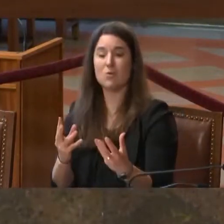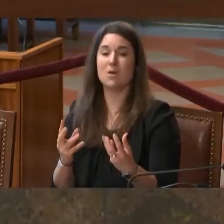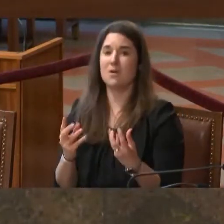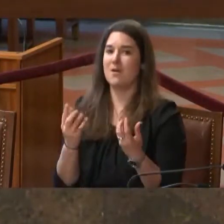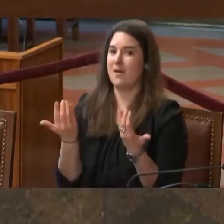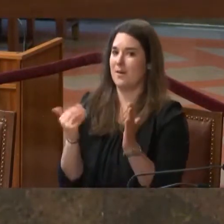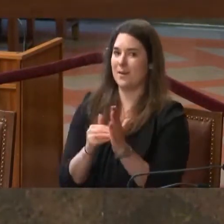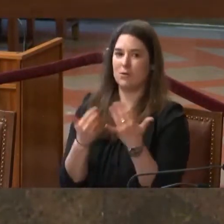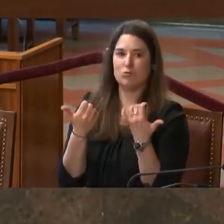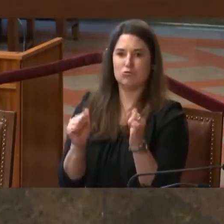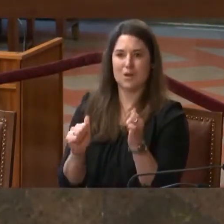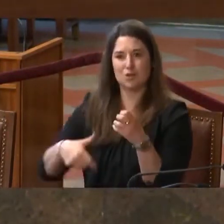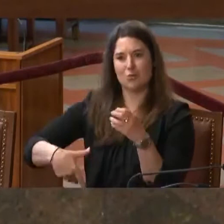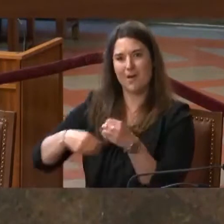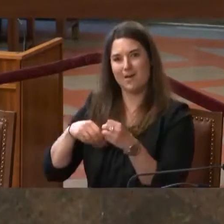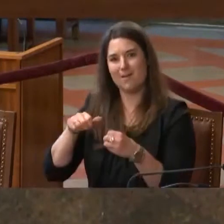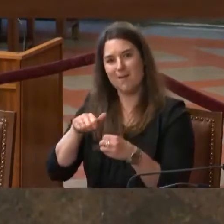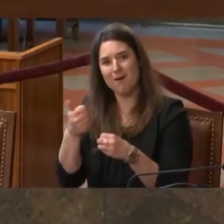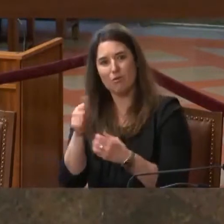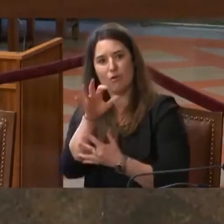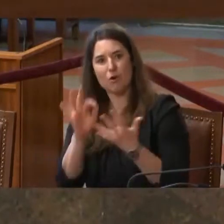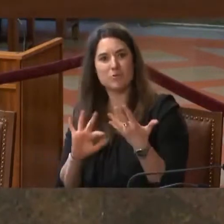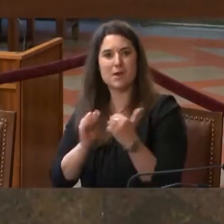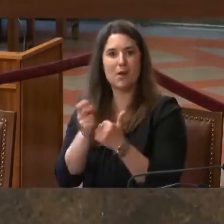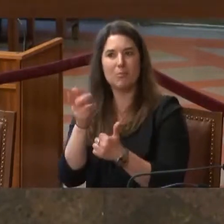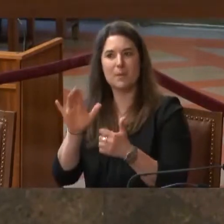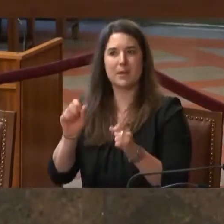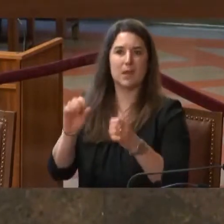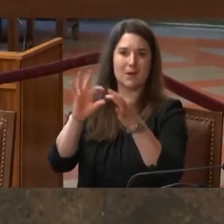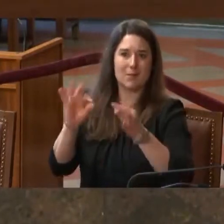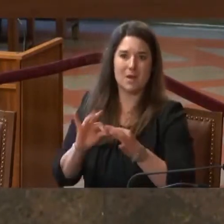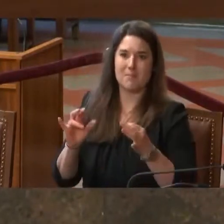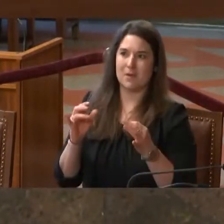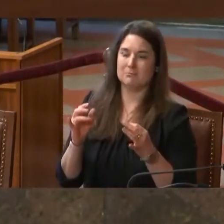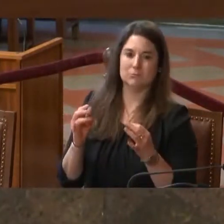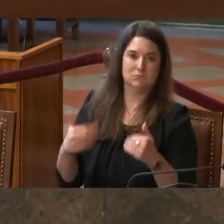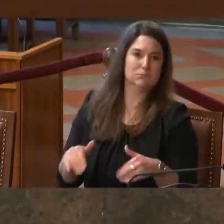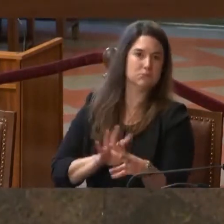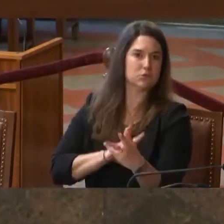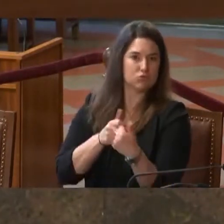trying to work on some additional ways for public to comment, but it's getting very challenging.